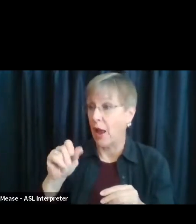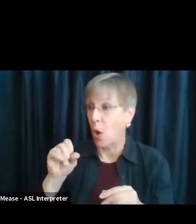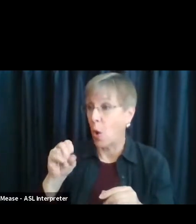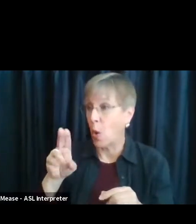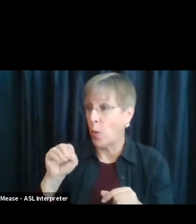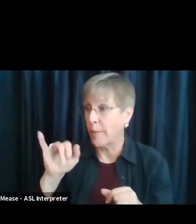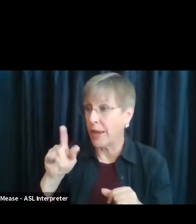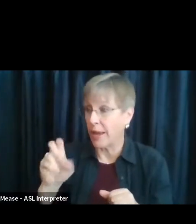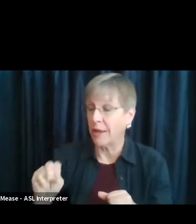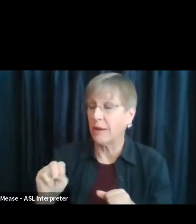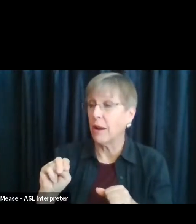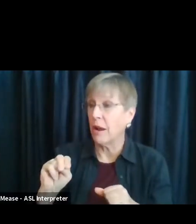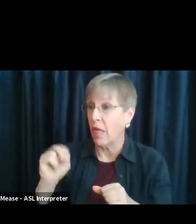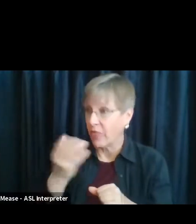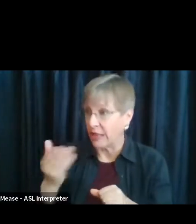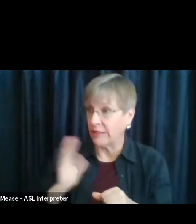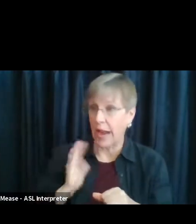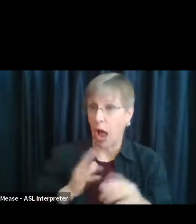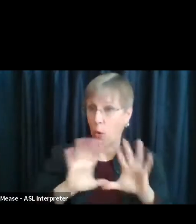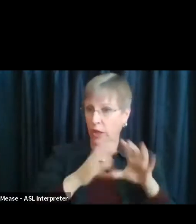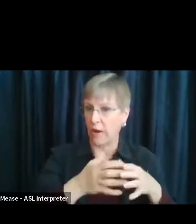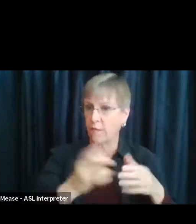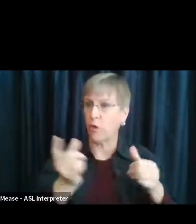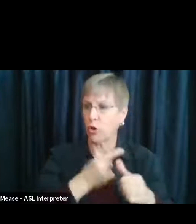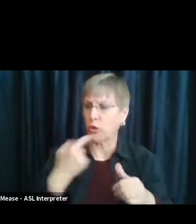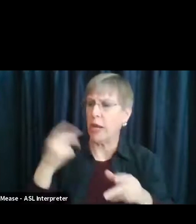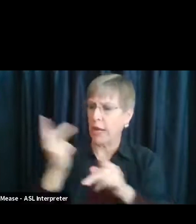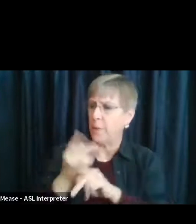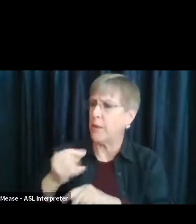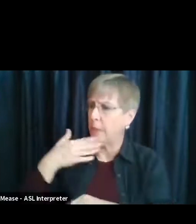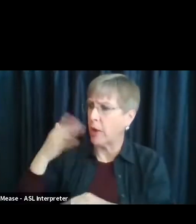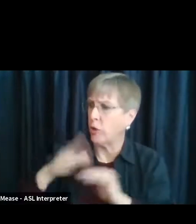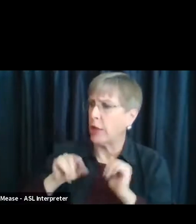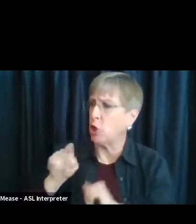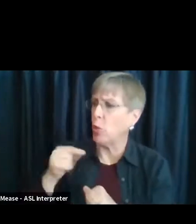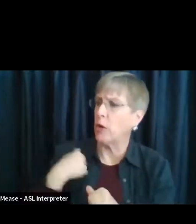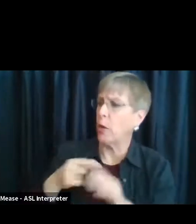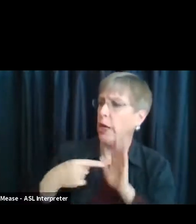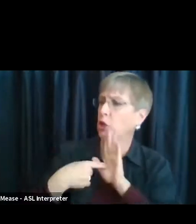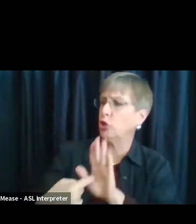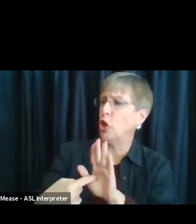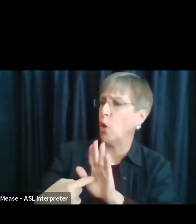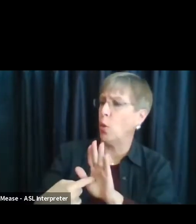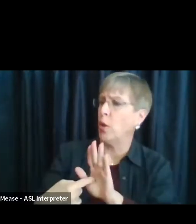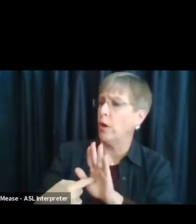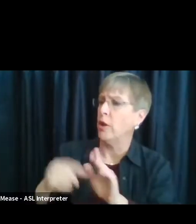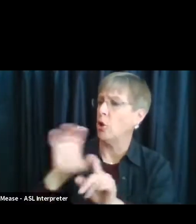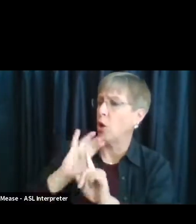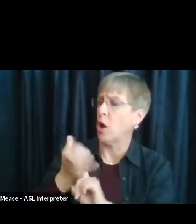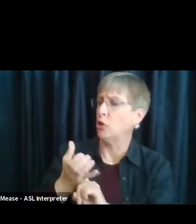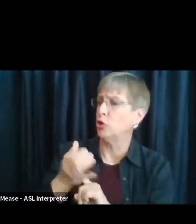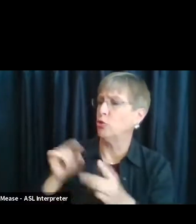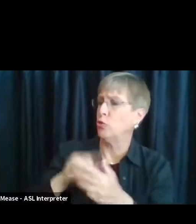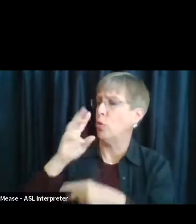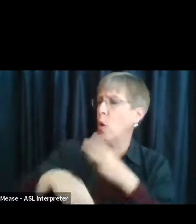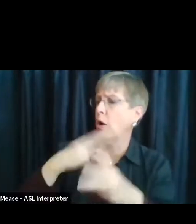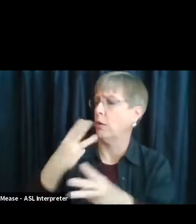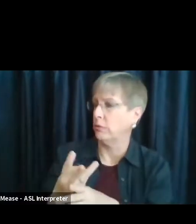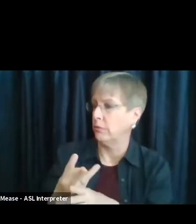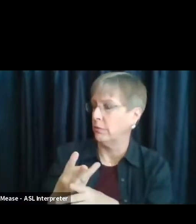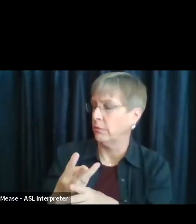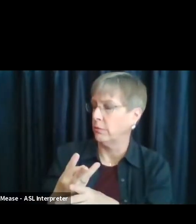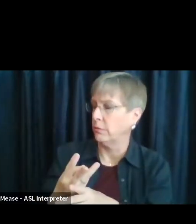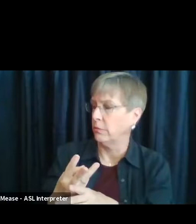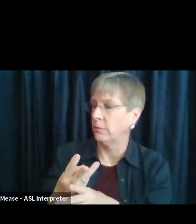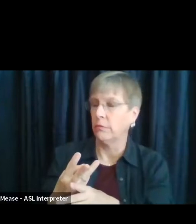our collections, because first we keep them better than you, and then we can show your culture to the world. Which has